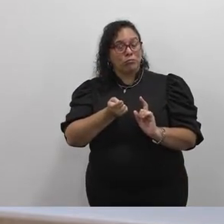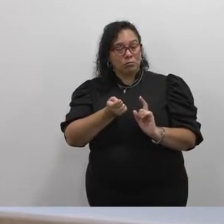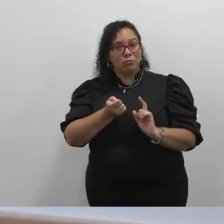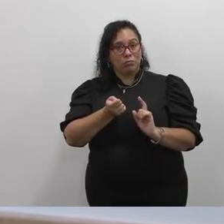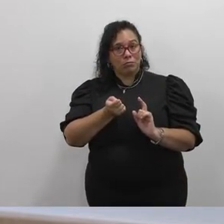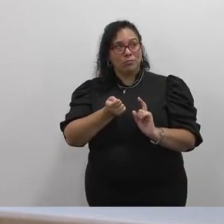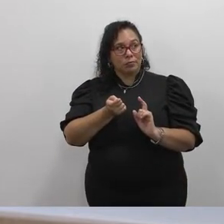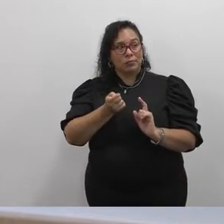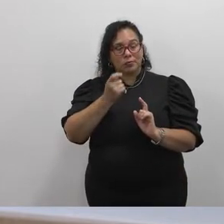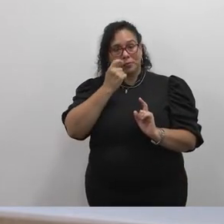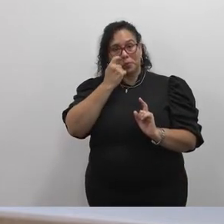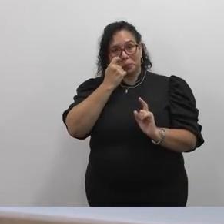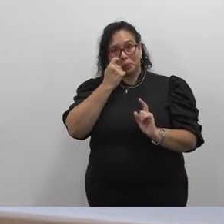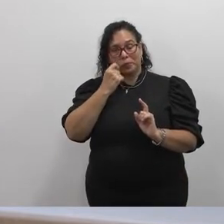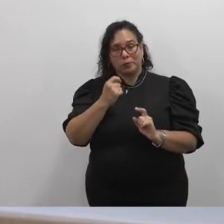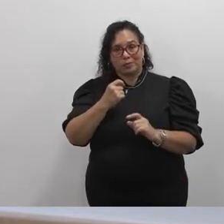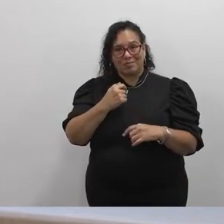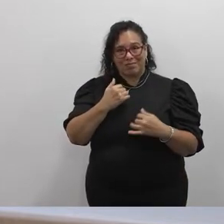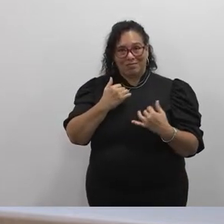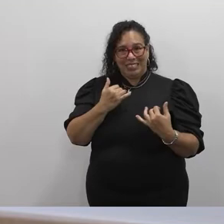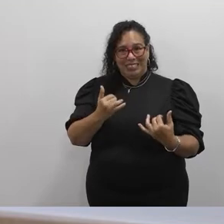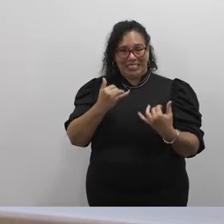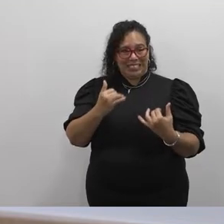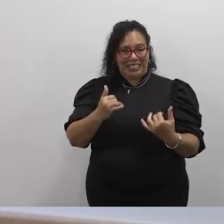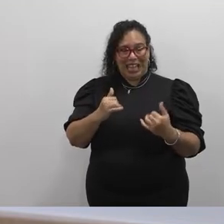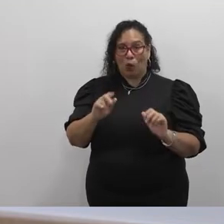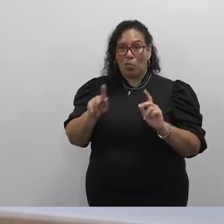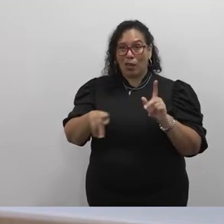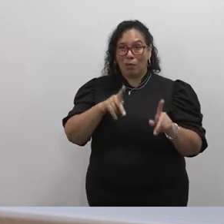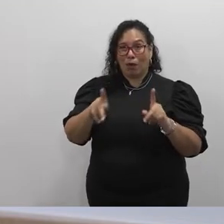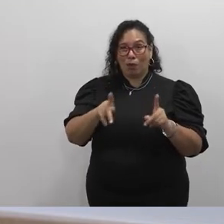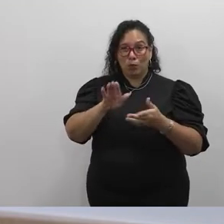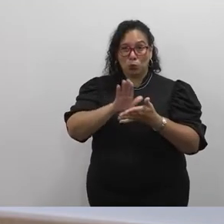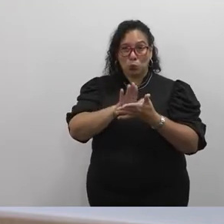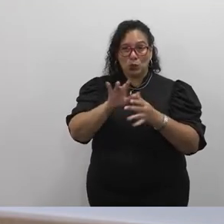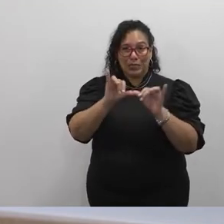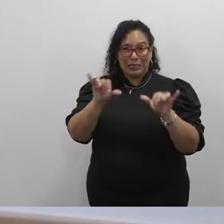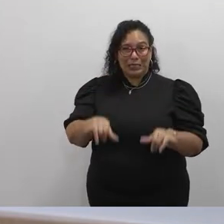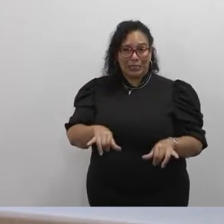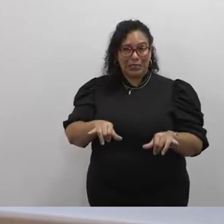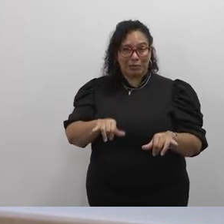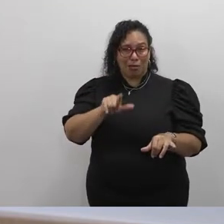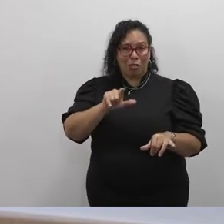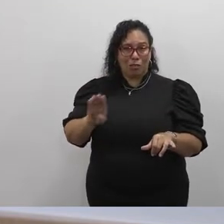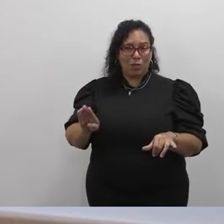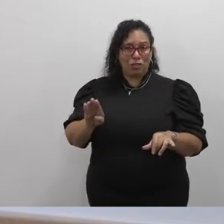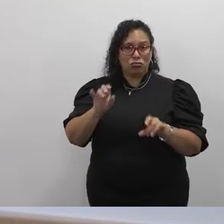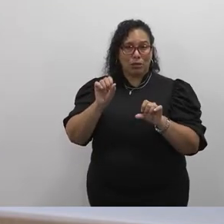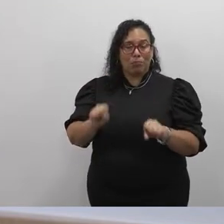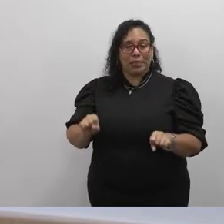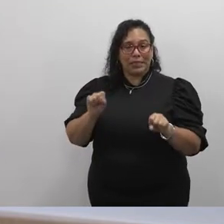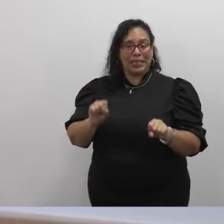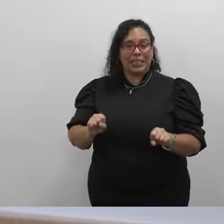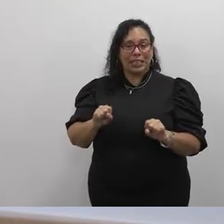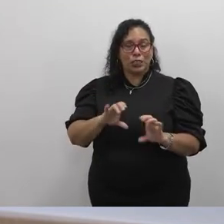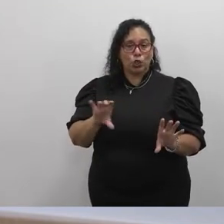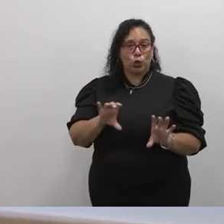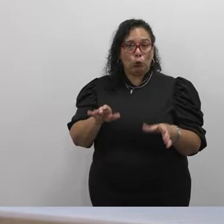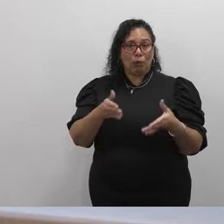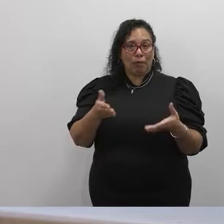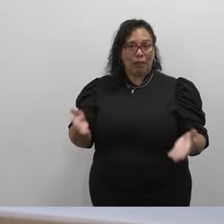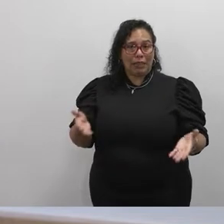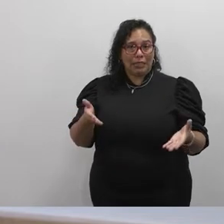we have in a public school system, in the Long Beach system, is the ability to do things